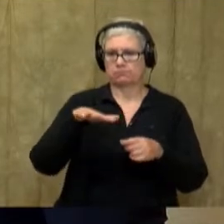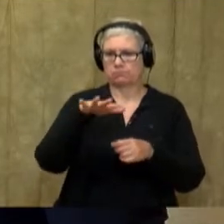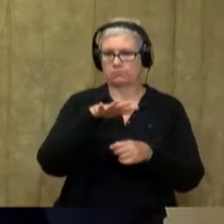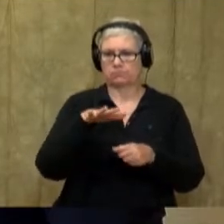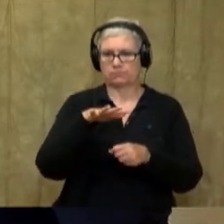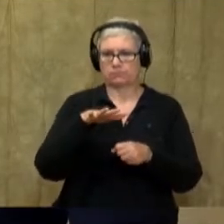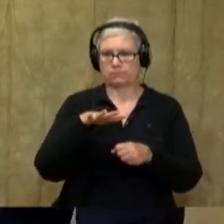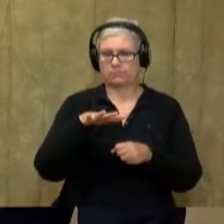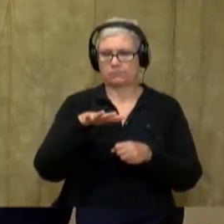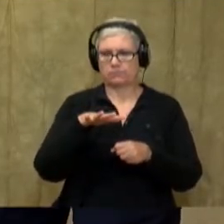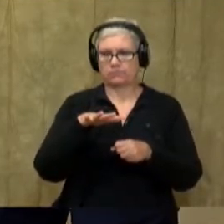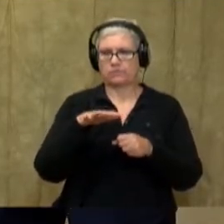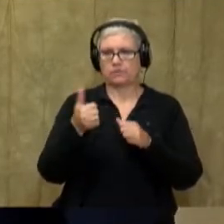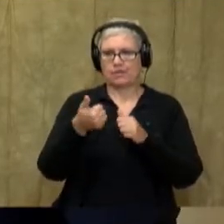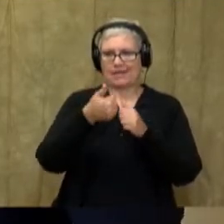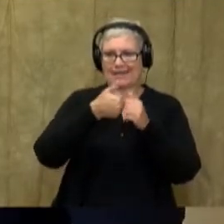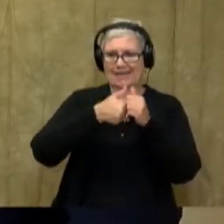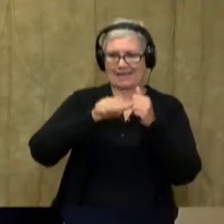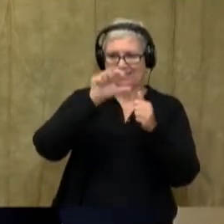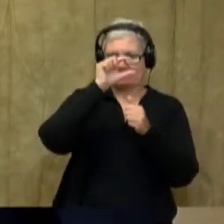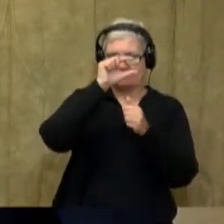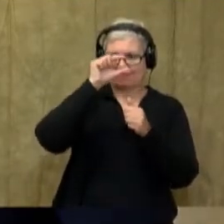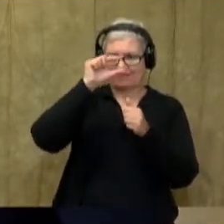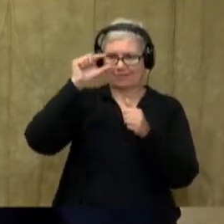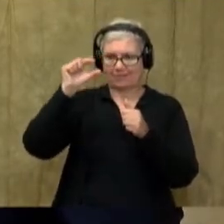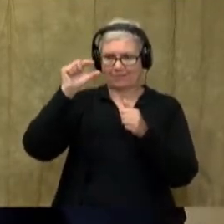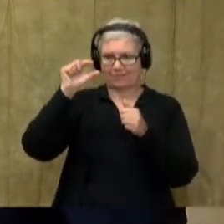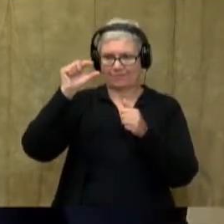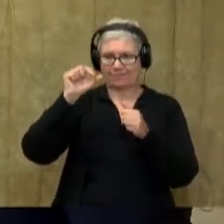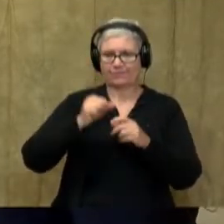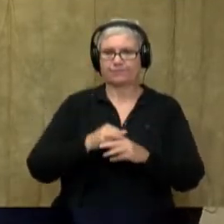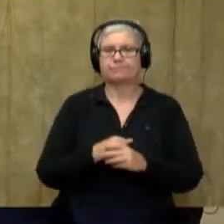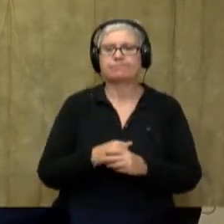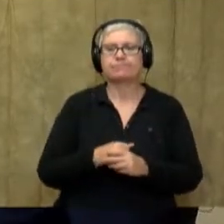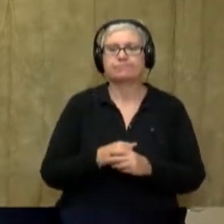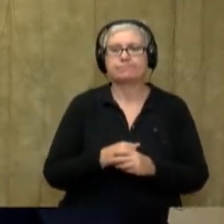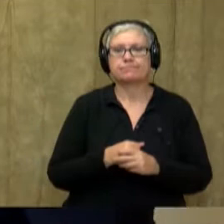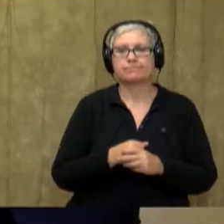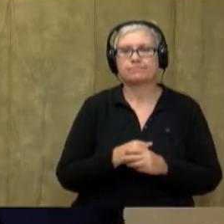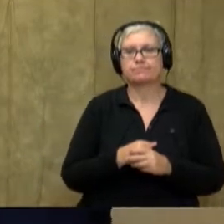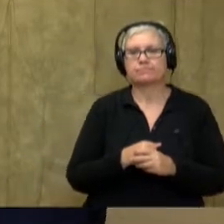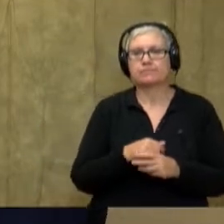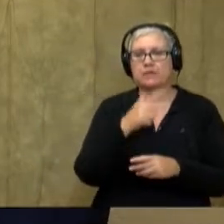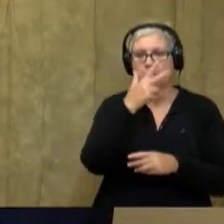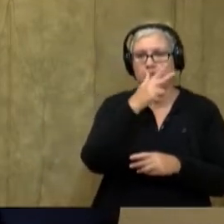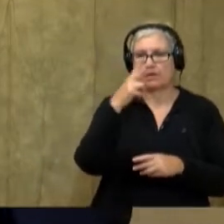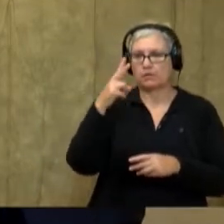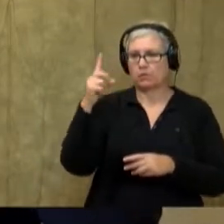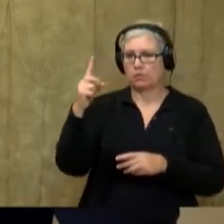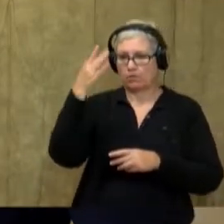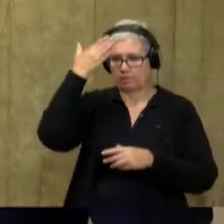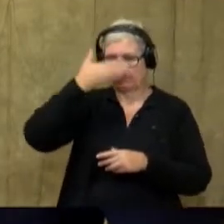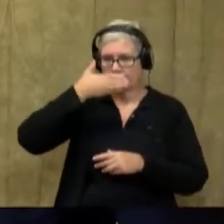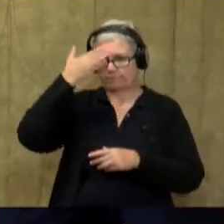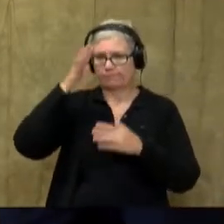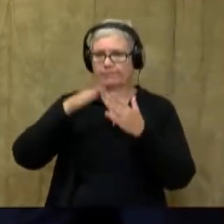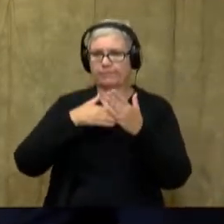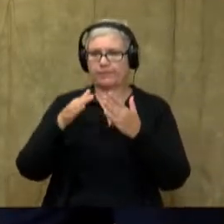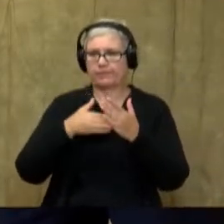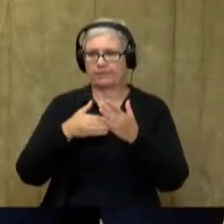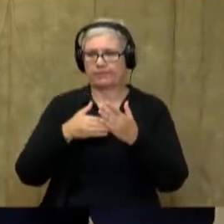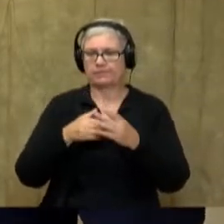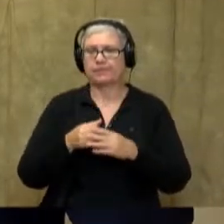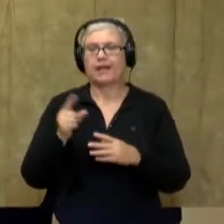where the individual cubes that have 3 faces painted, 2 faces painted, and 1 face painted, as well as no faces painted,